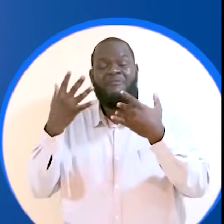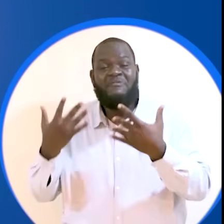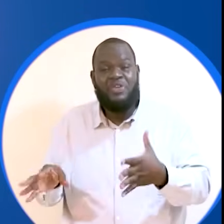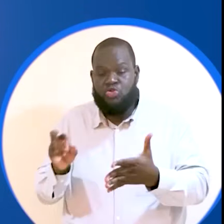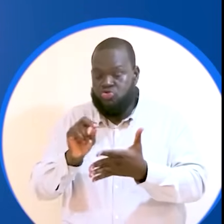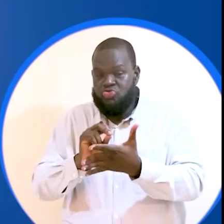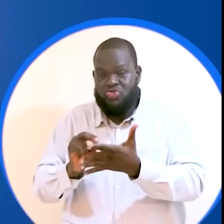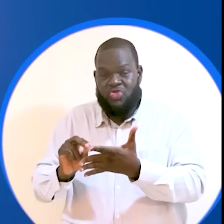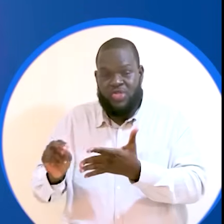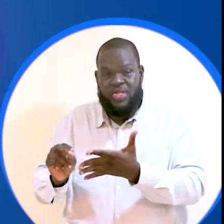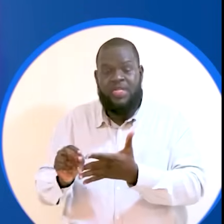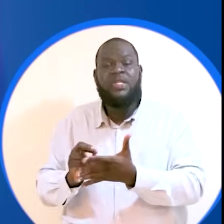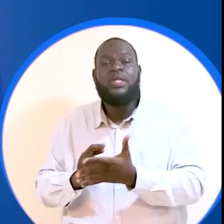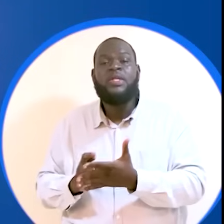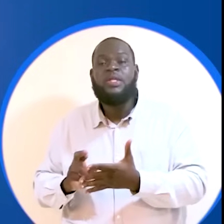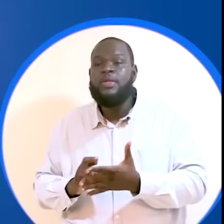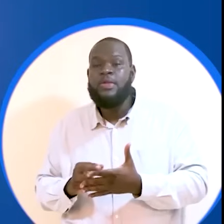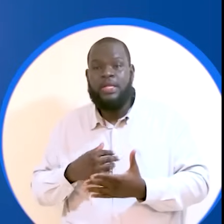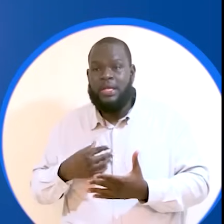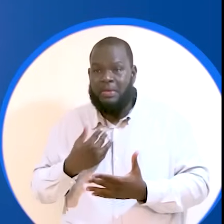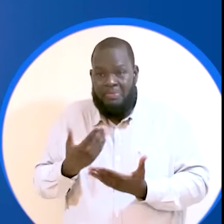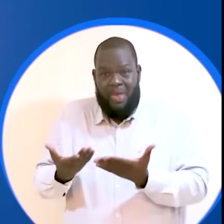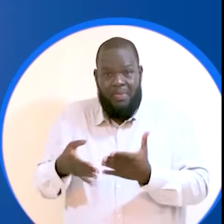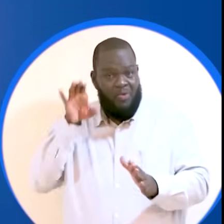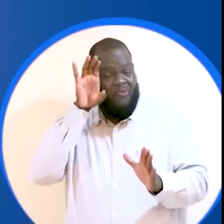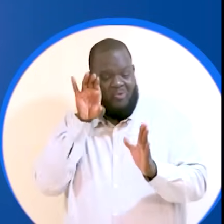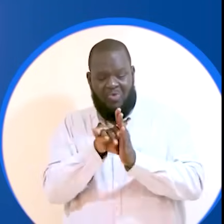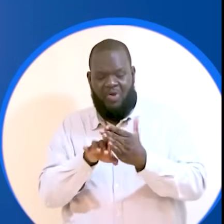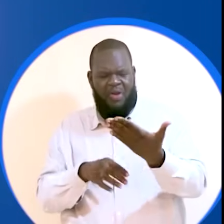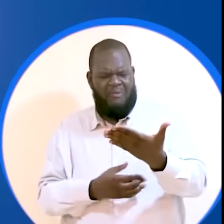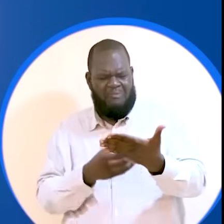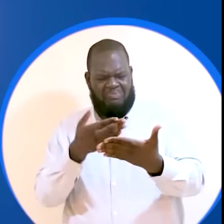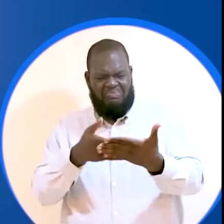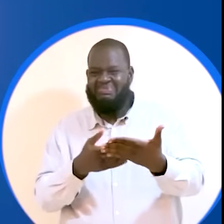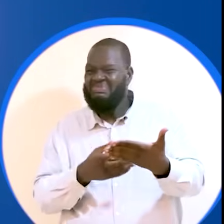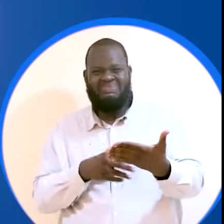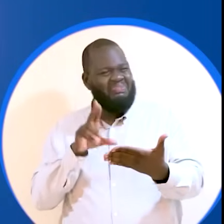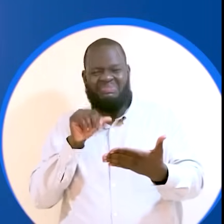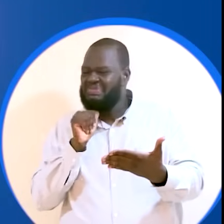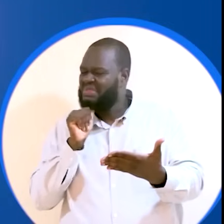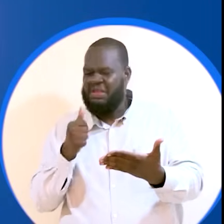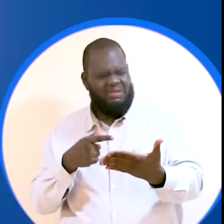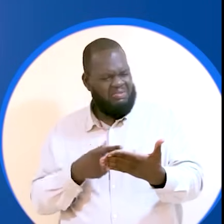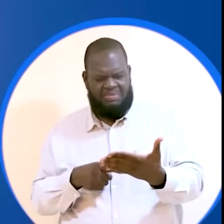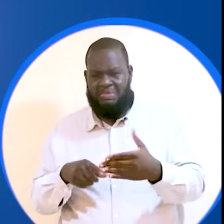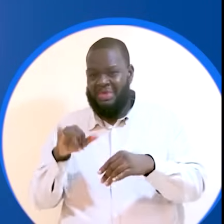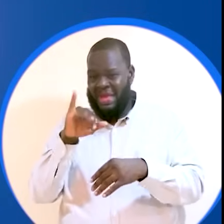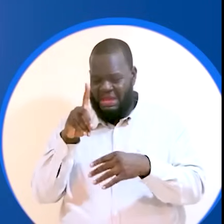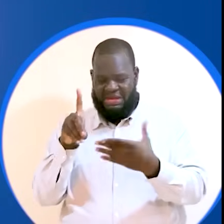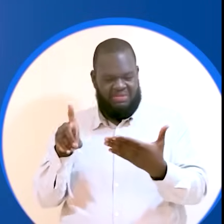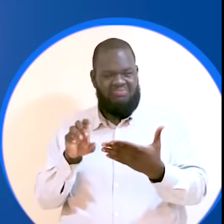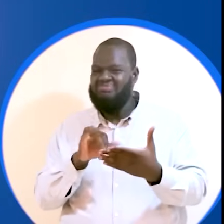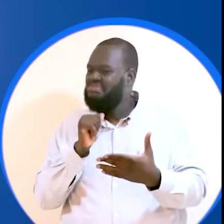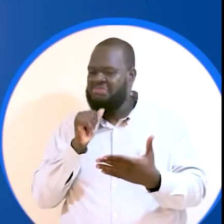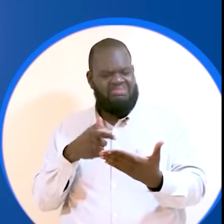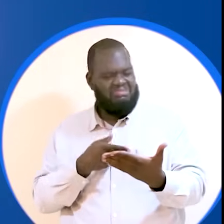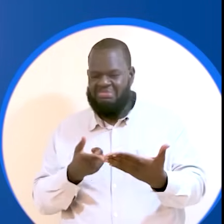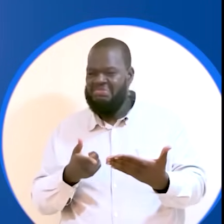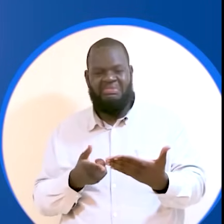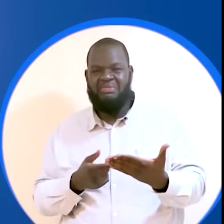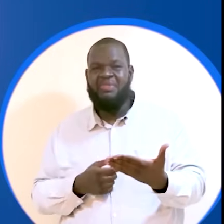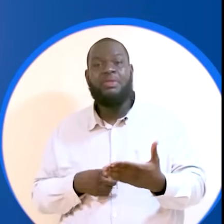already registered could request that their photographs be retaken if the quality of the photographs on their ID cards is